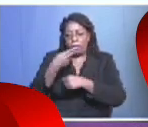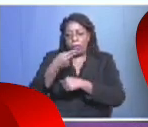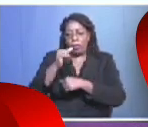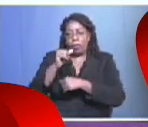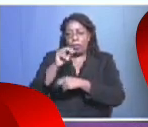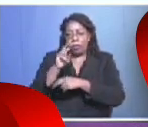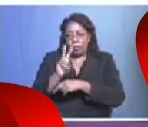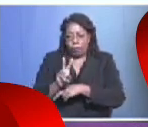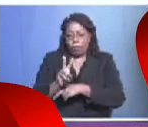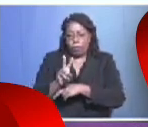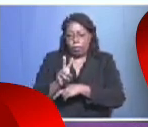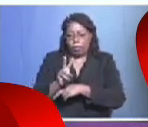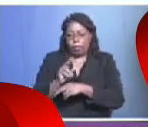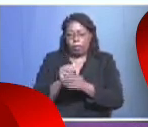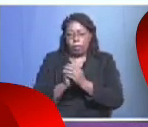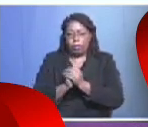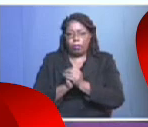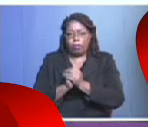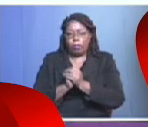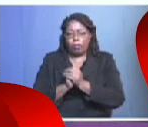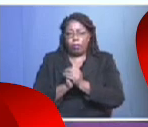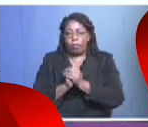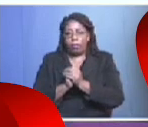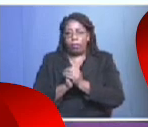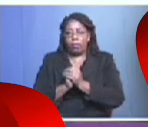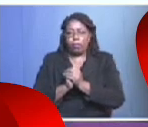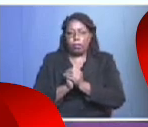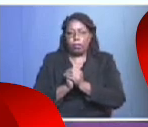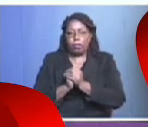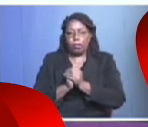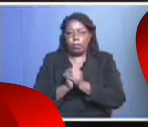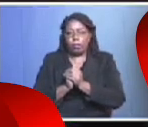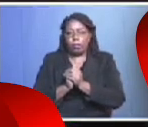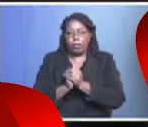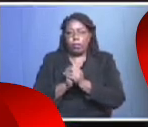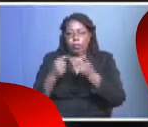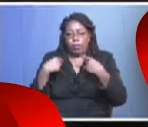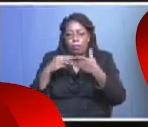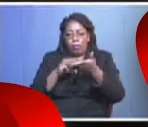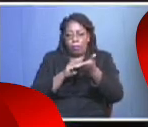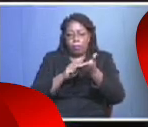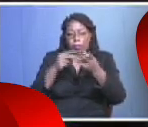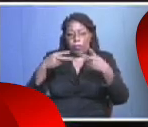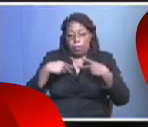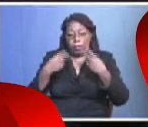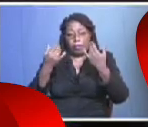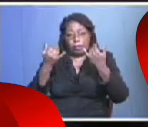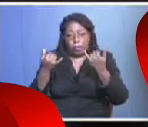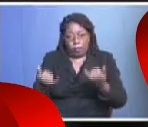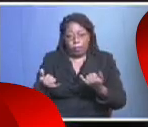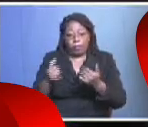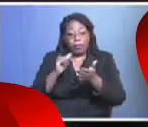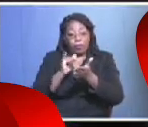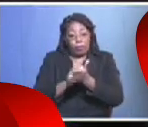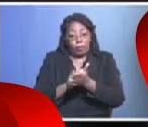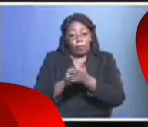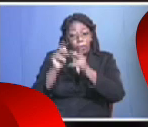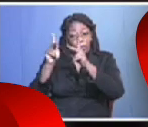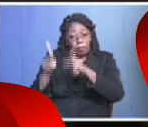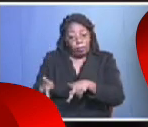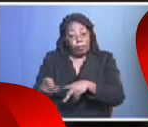locally. Crystal Darling takes a closer look. The medications we have now, provided that the patient take it,